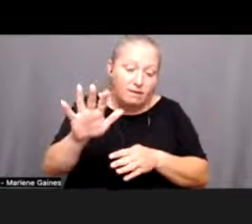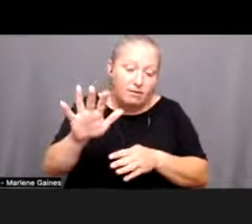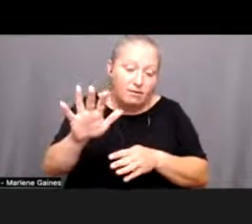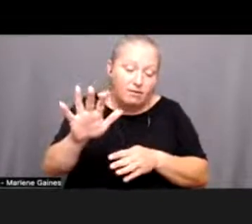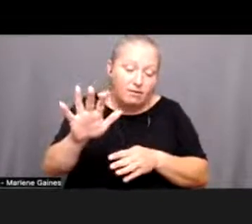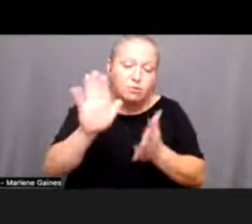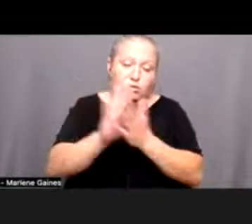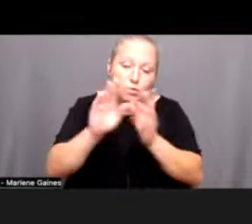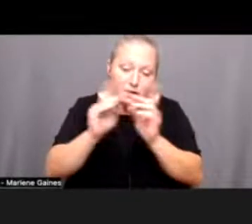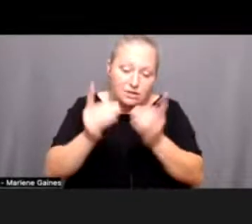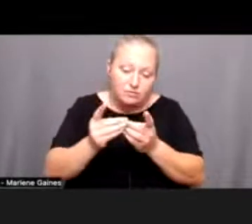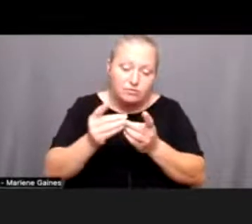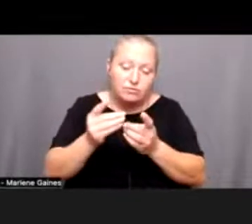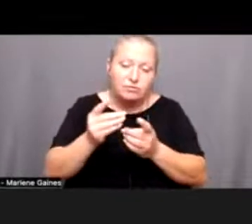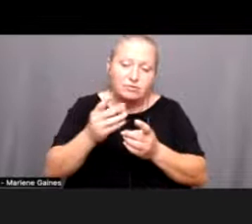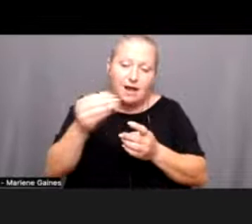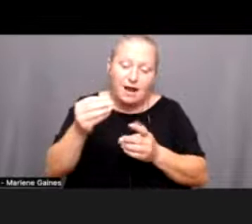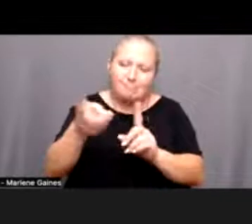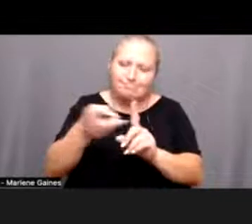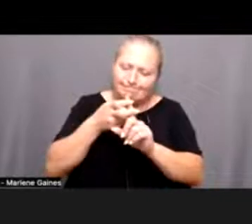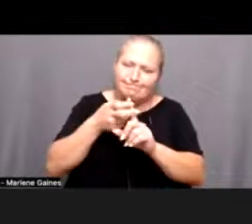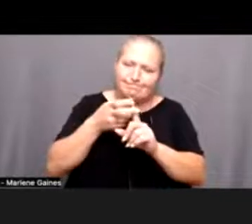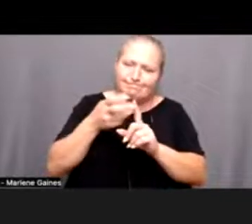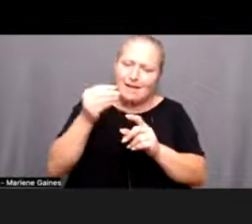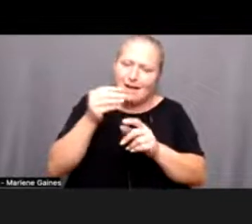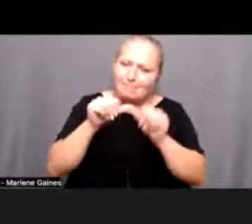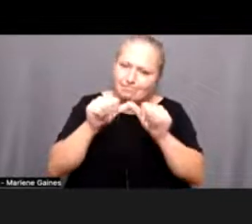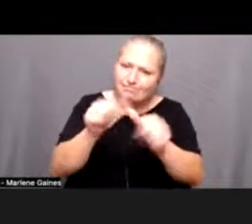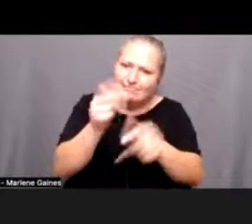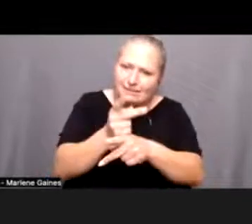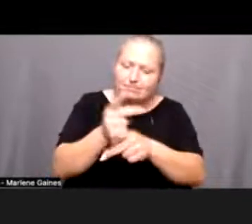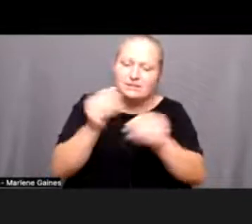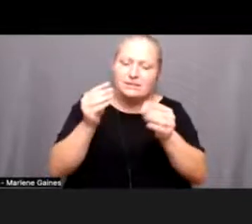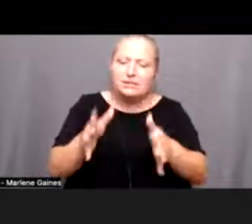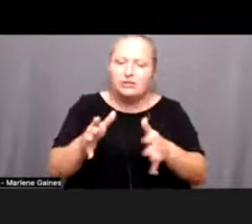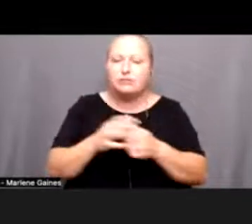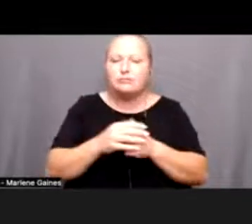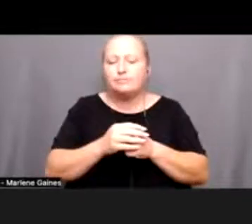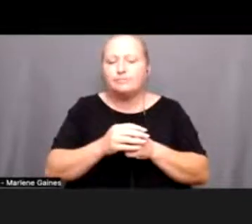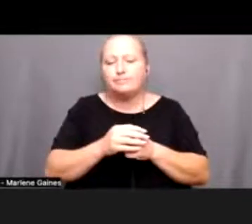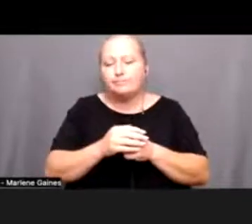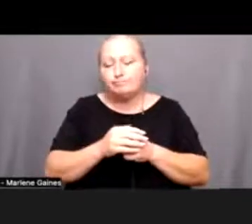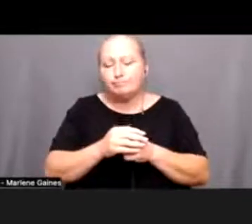their school district and attracting and retaining teachers. And